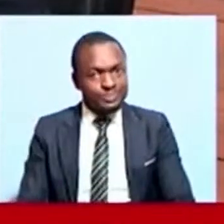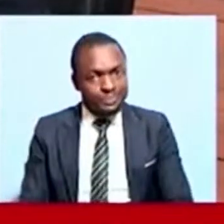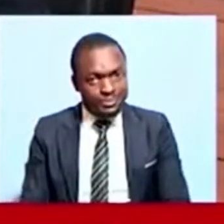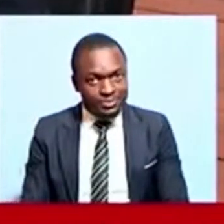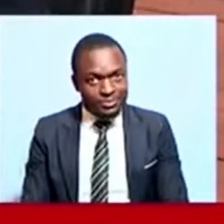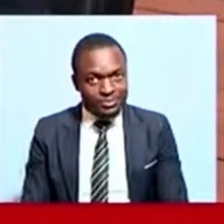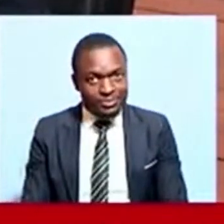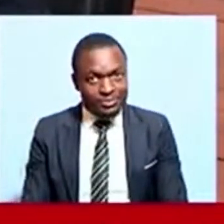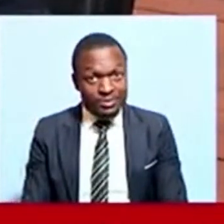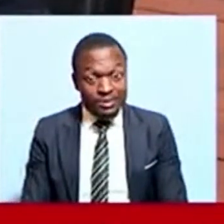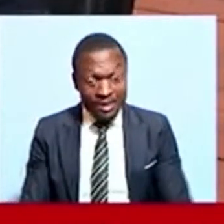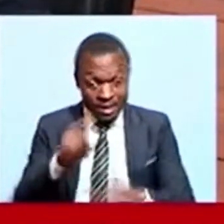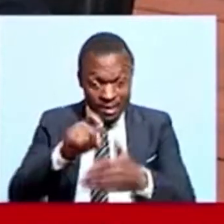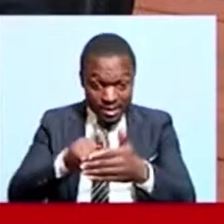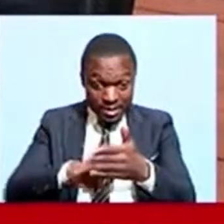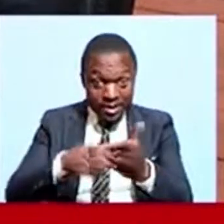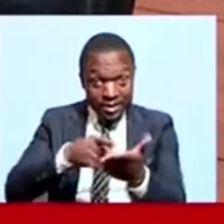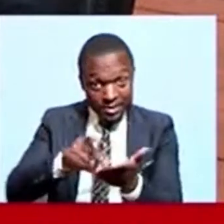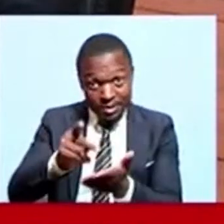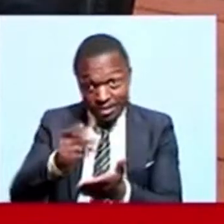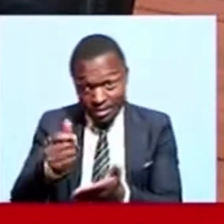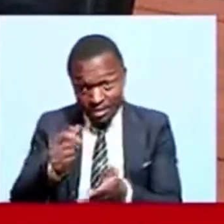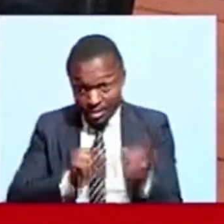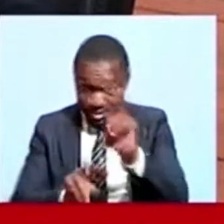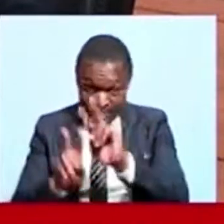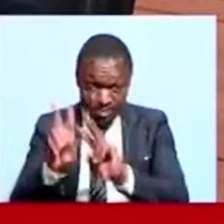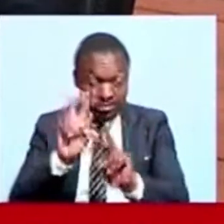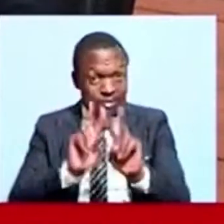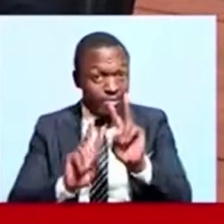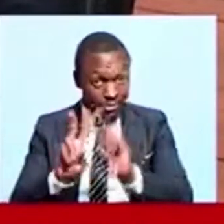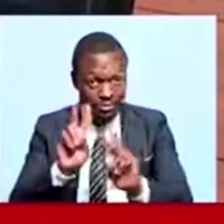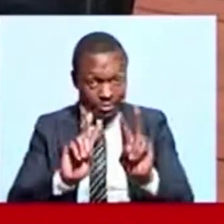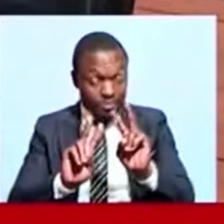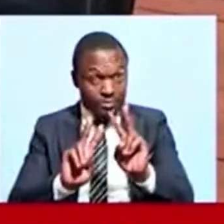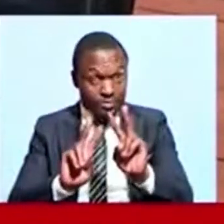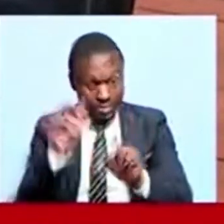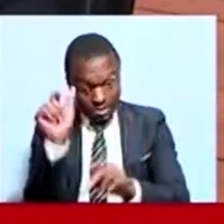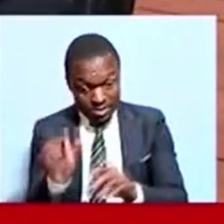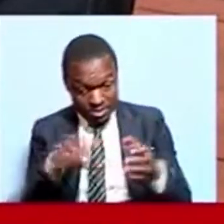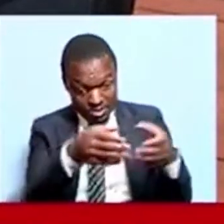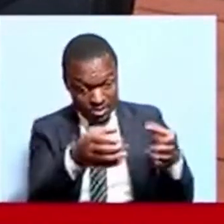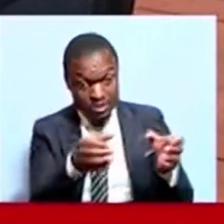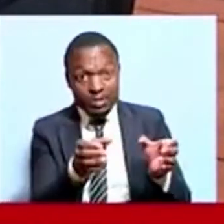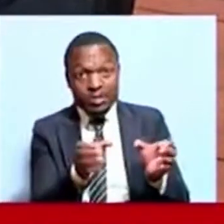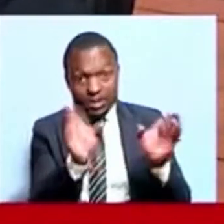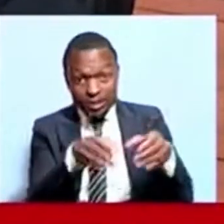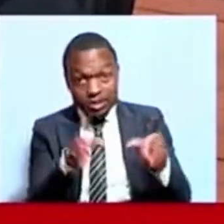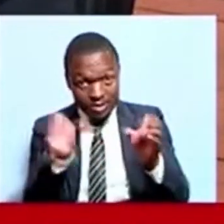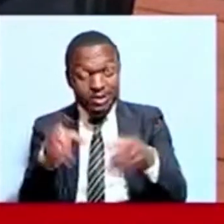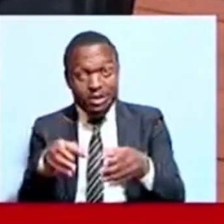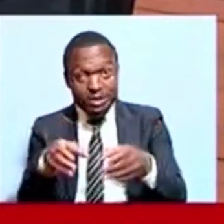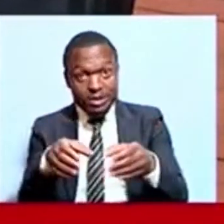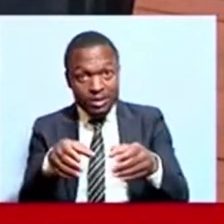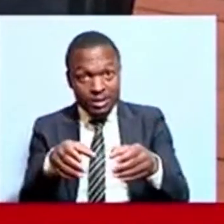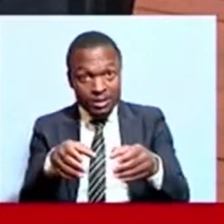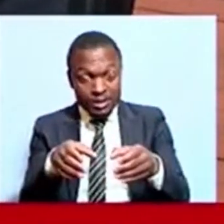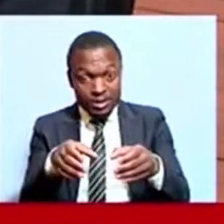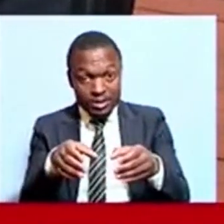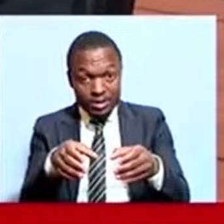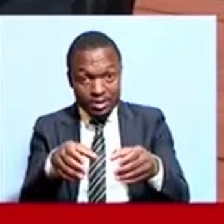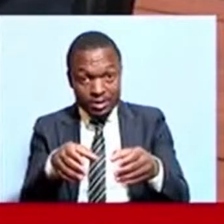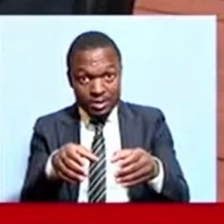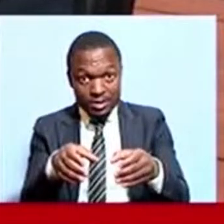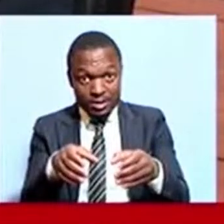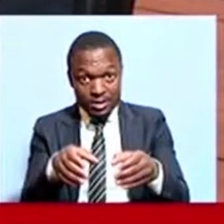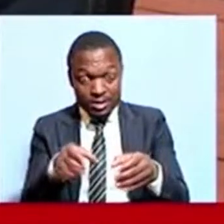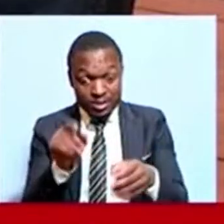the taxpayers' money for the auditors to visit each and every council chairsafe, then these voucher papers are either